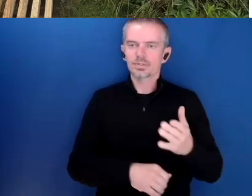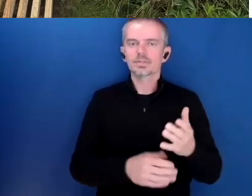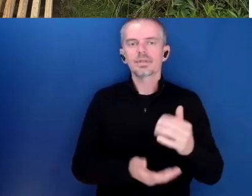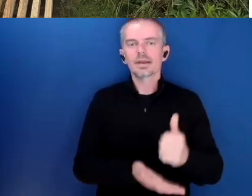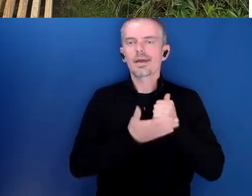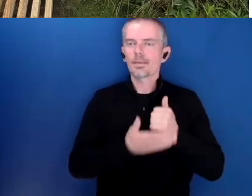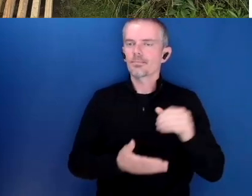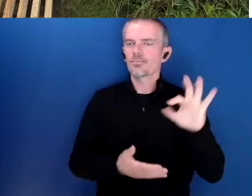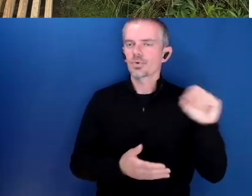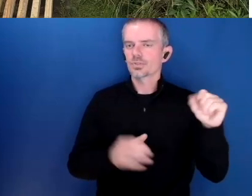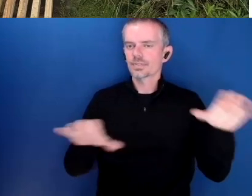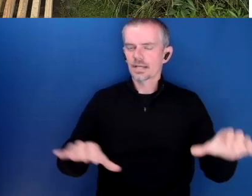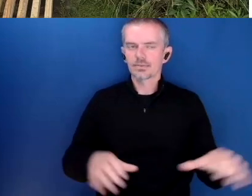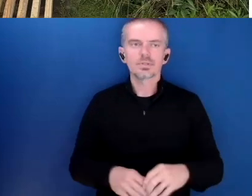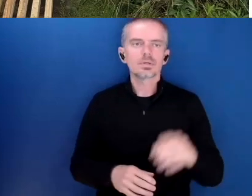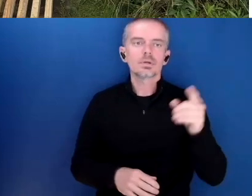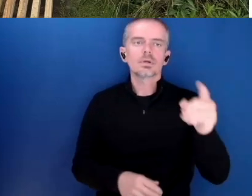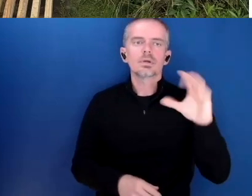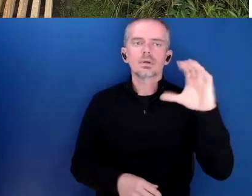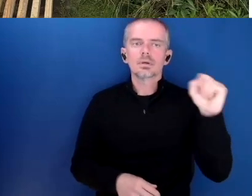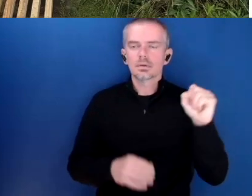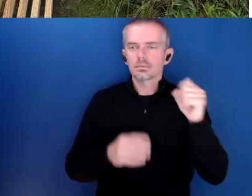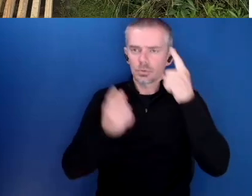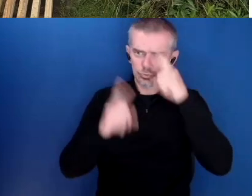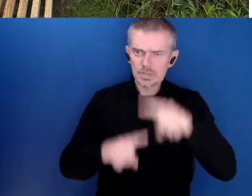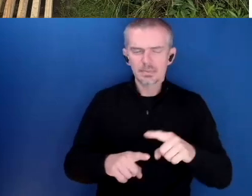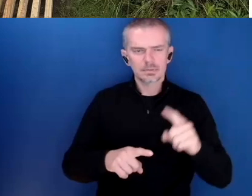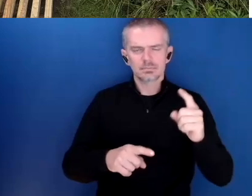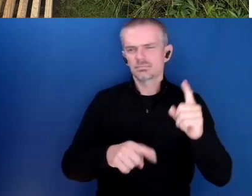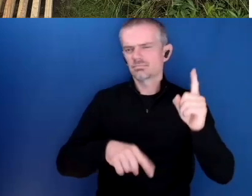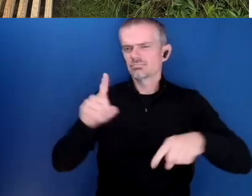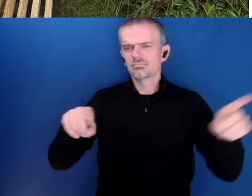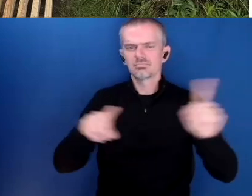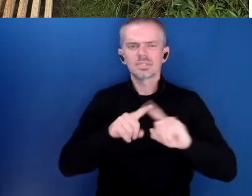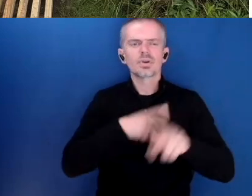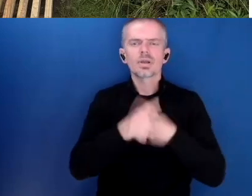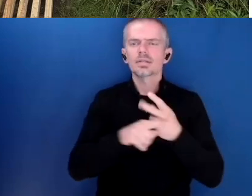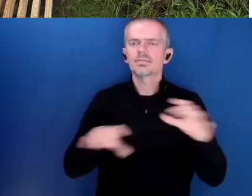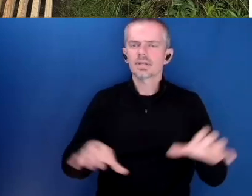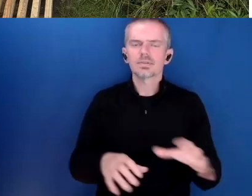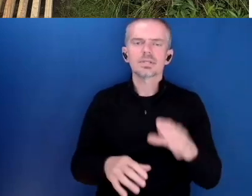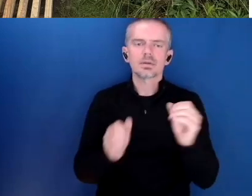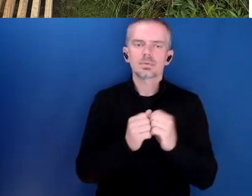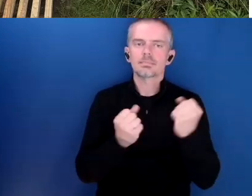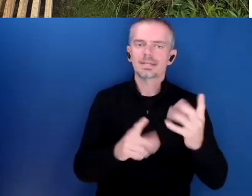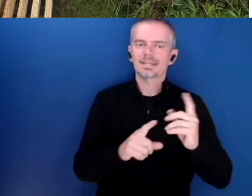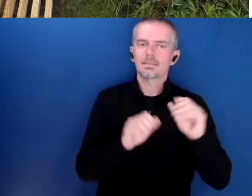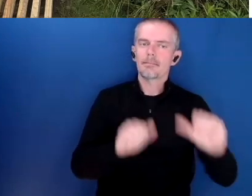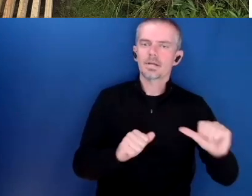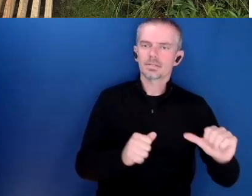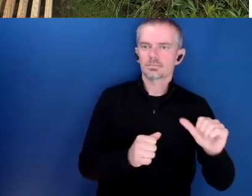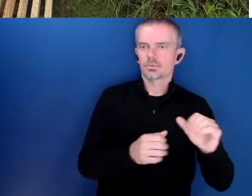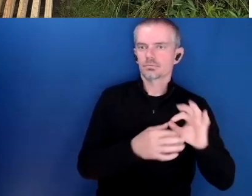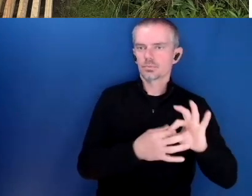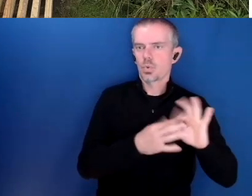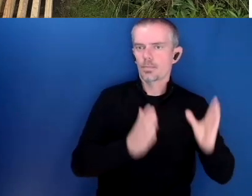activities. Challenge cost share agreements can be used for a broad range of different activities and with many possible cooperators. So they're